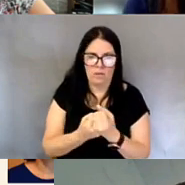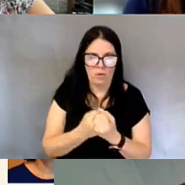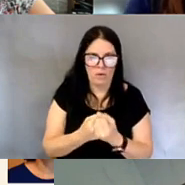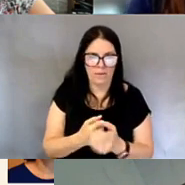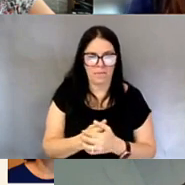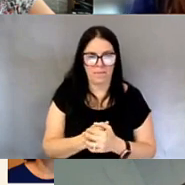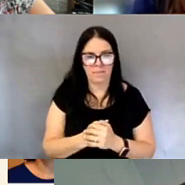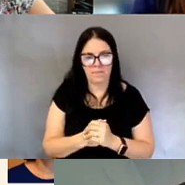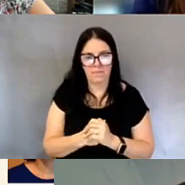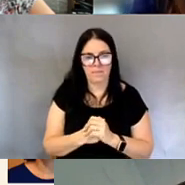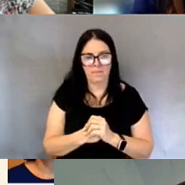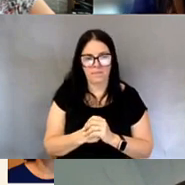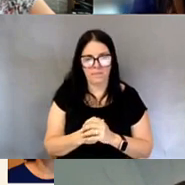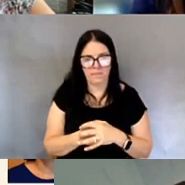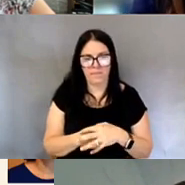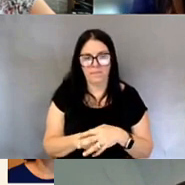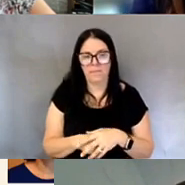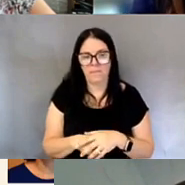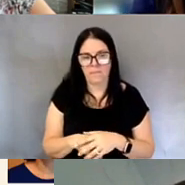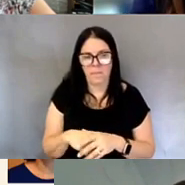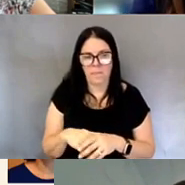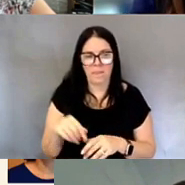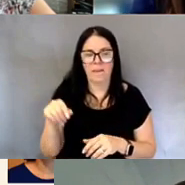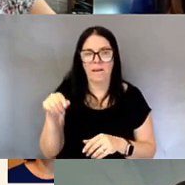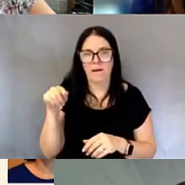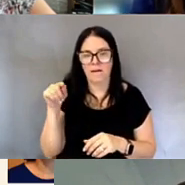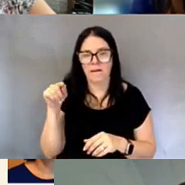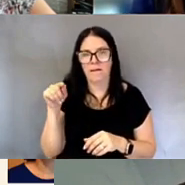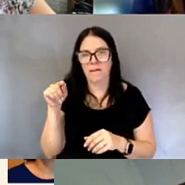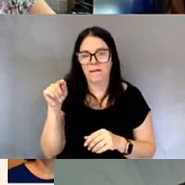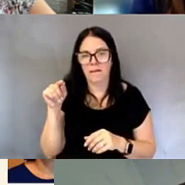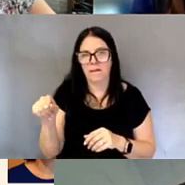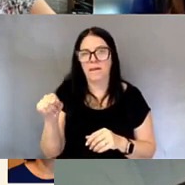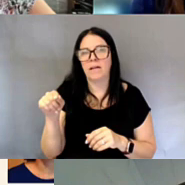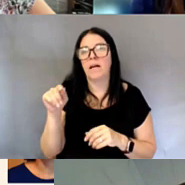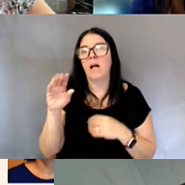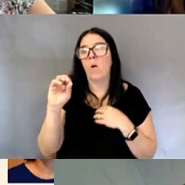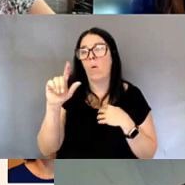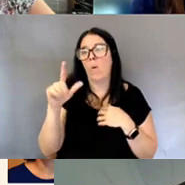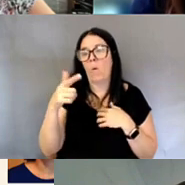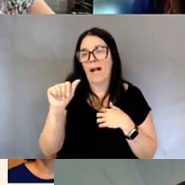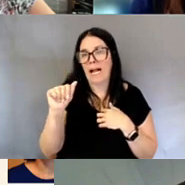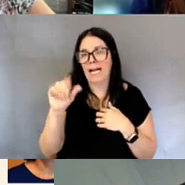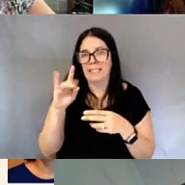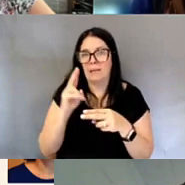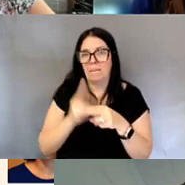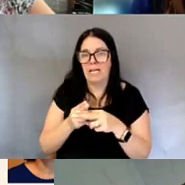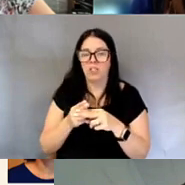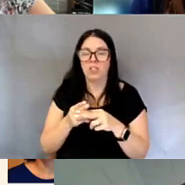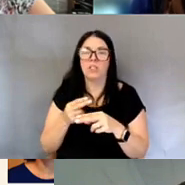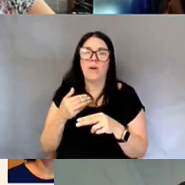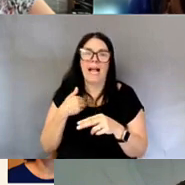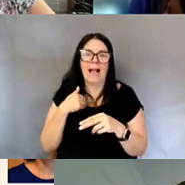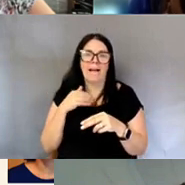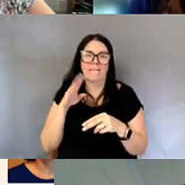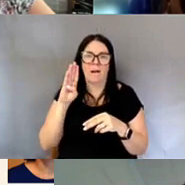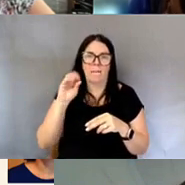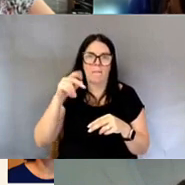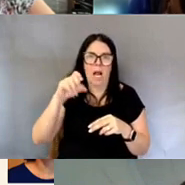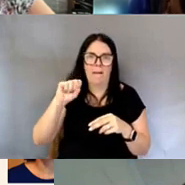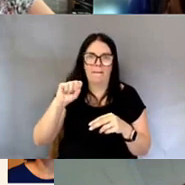The different like instructional strategies like that we've talked about. Olga mentioned earlier, like the BOPS method. I'm a big fan of the BOPS